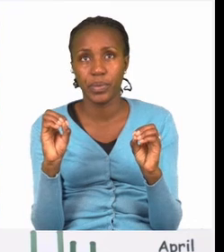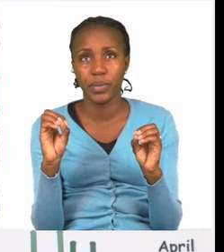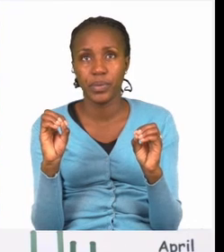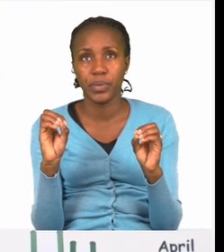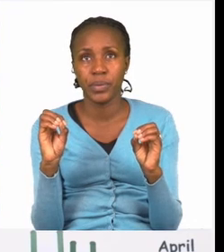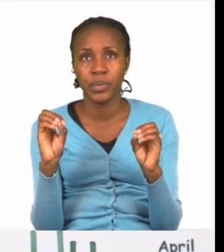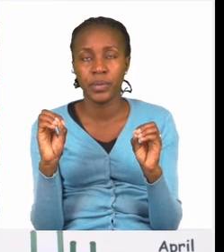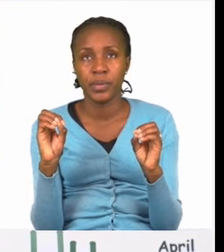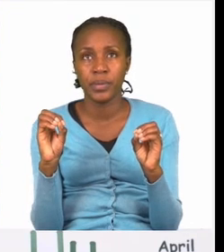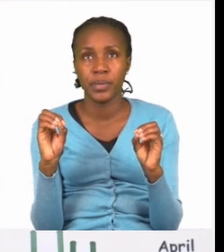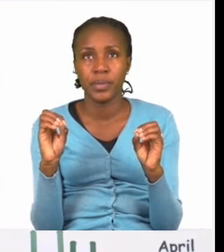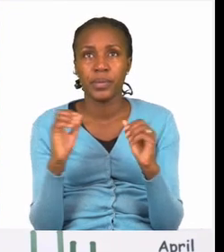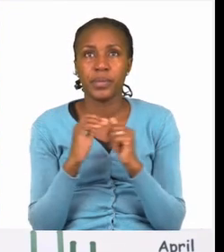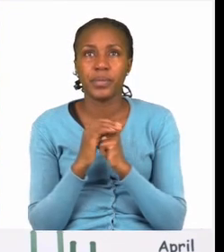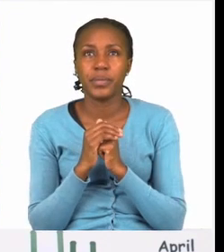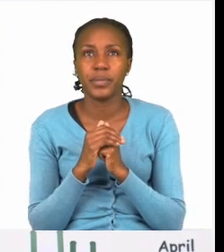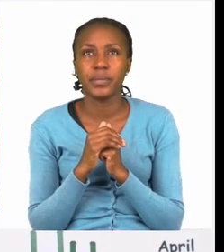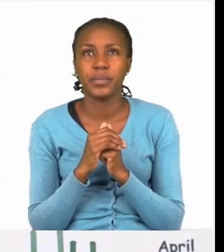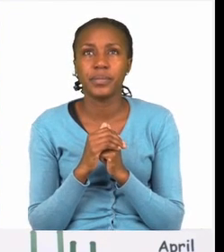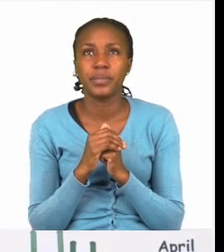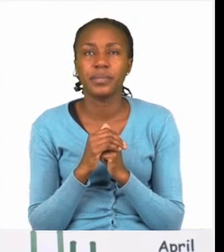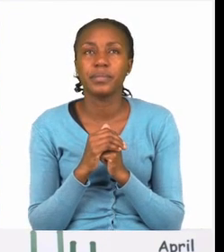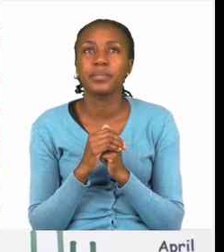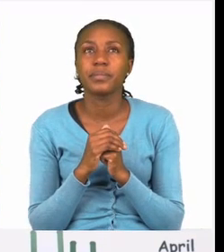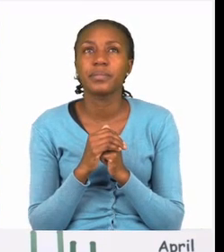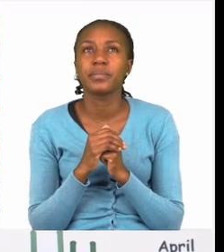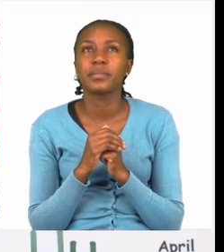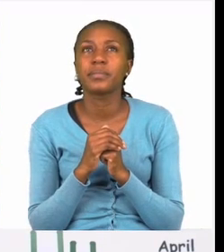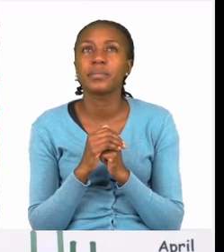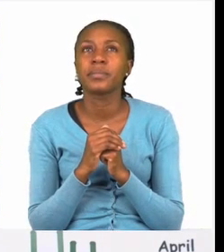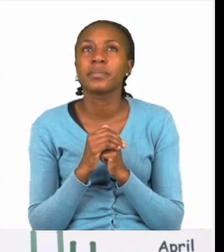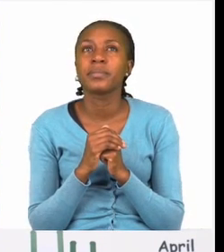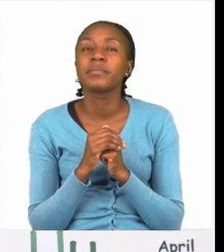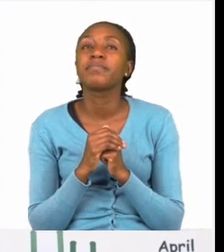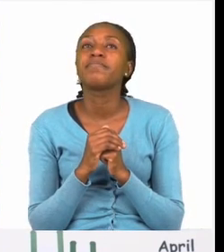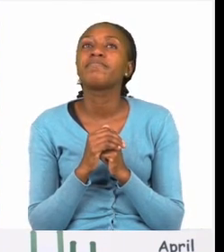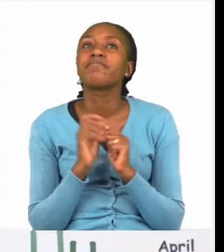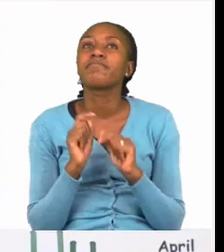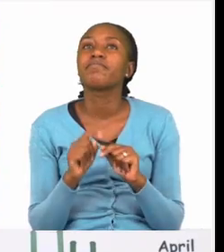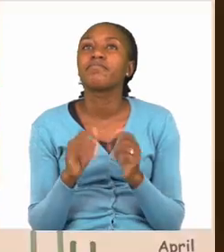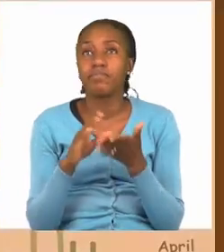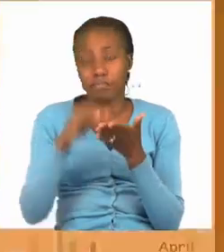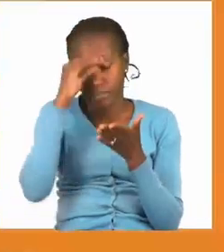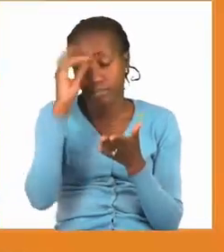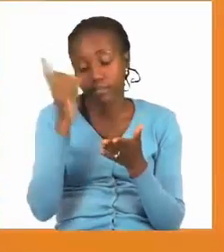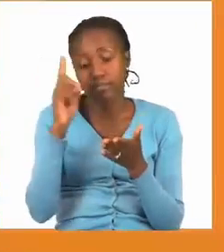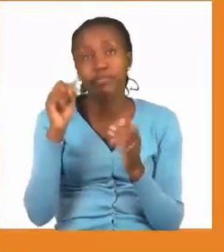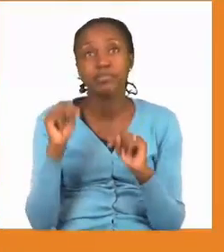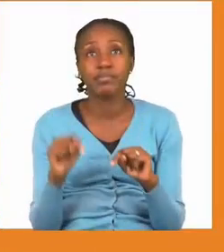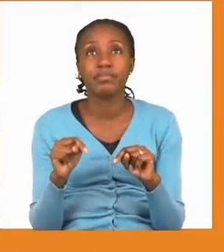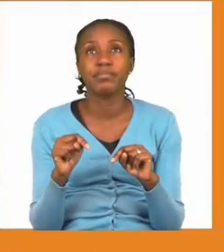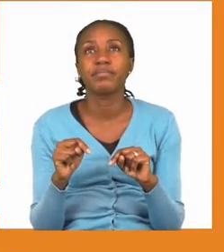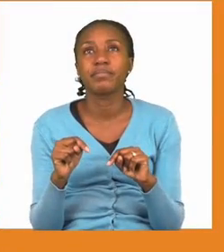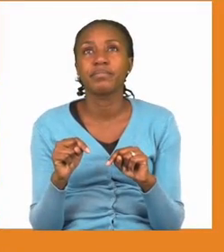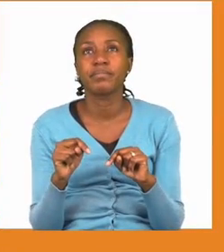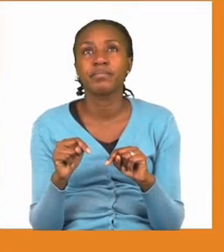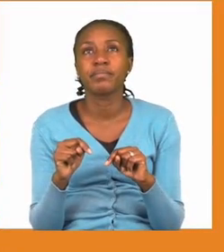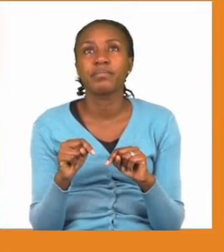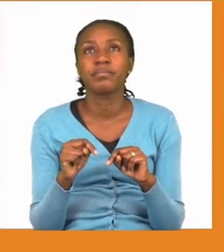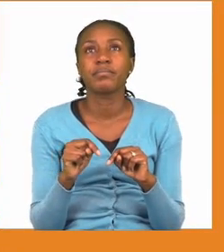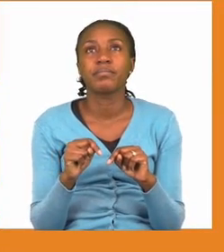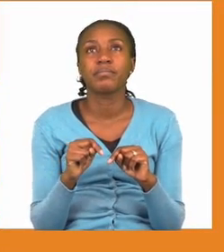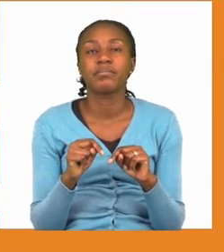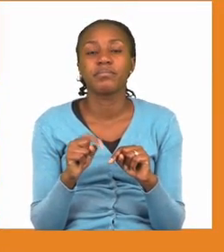your fingers. Now, let's see what we're going to learn about today.